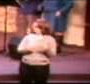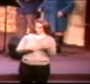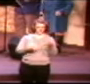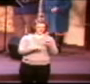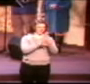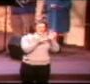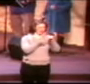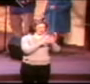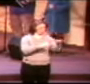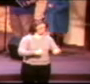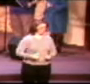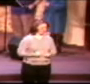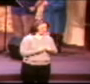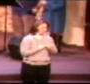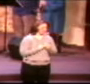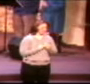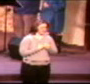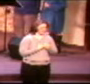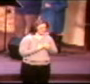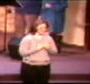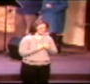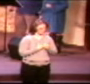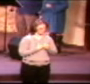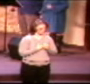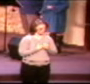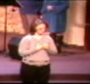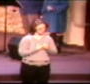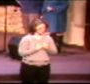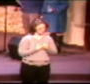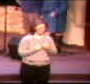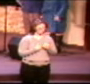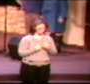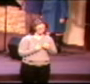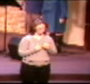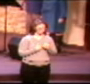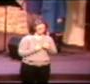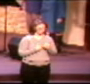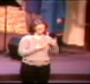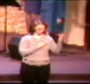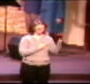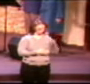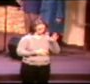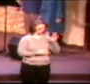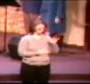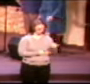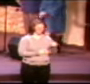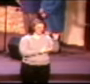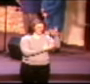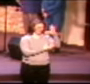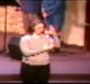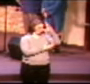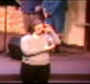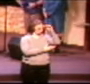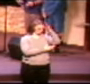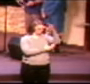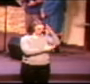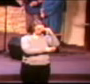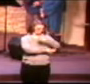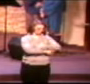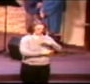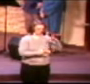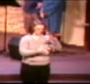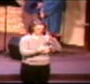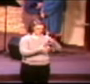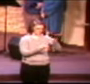that is in your life, brought about by the God who is Father, Son, and Spirit, and have decided